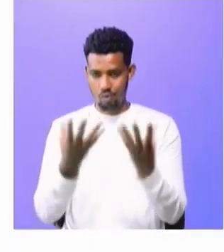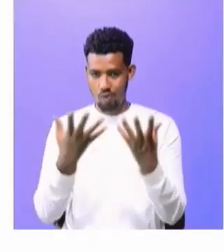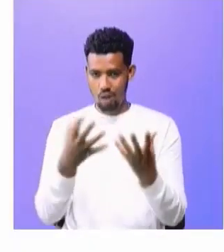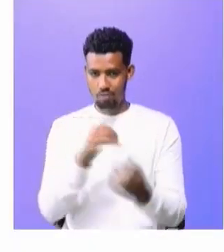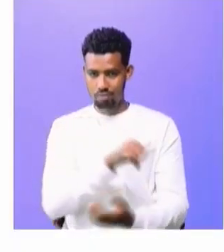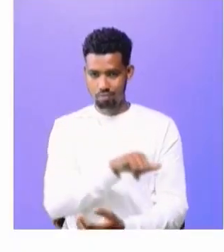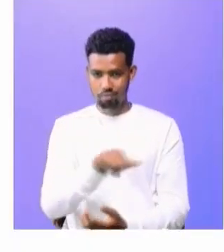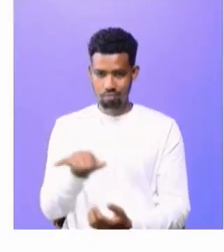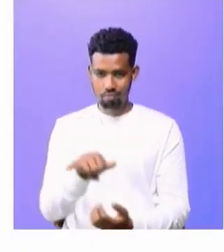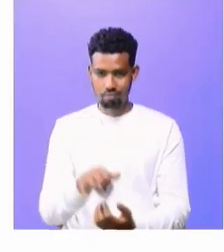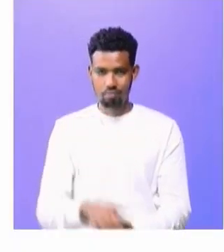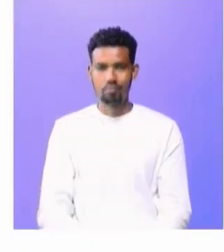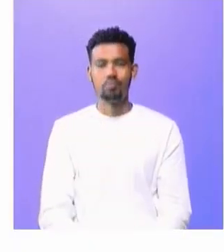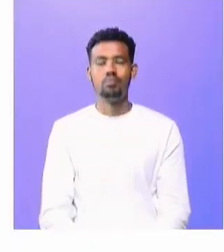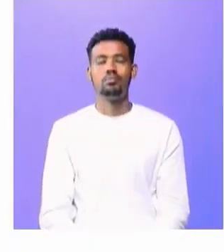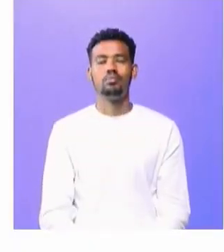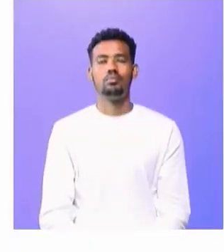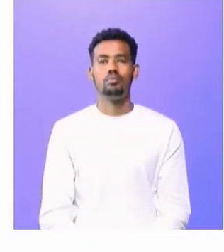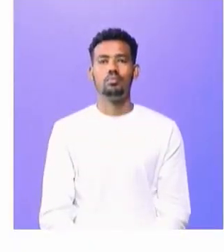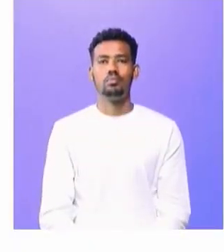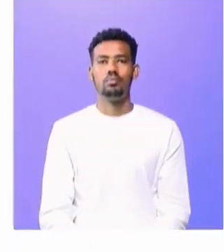fish.